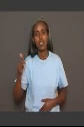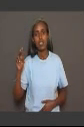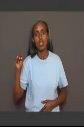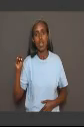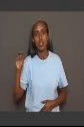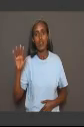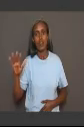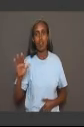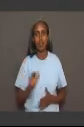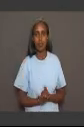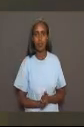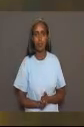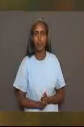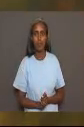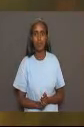ln 5.